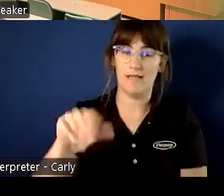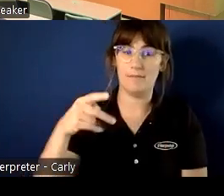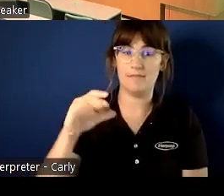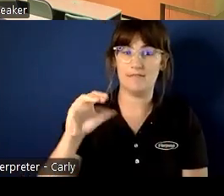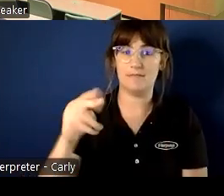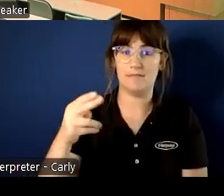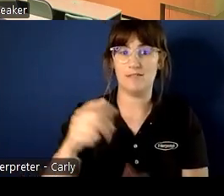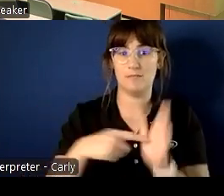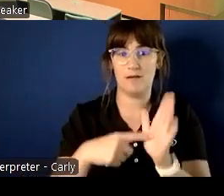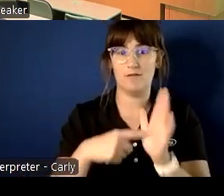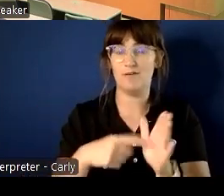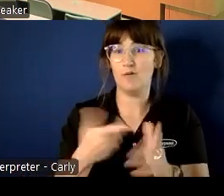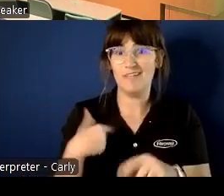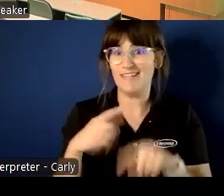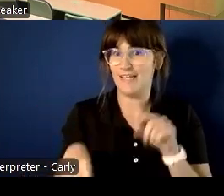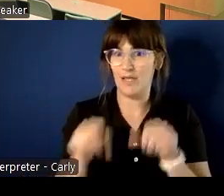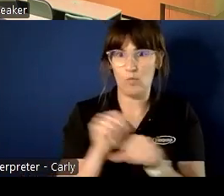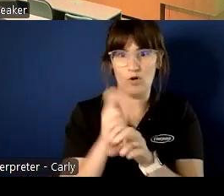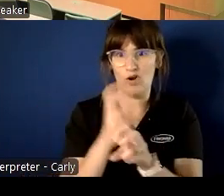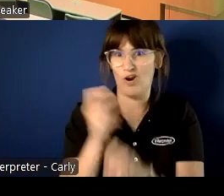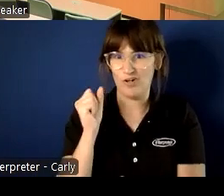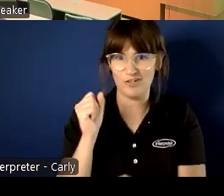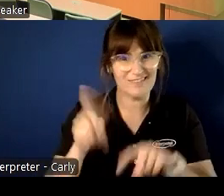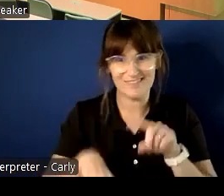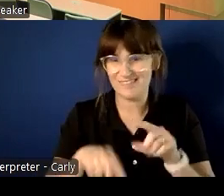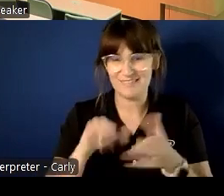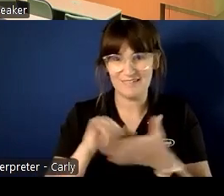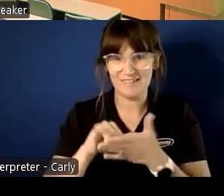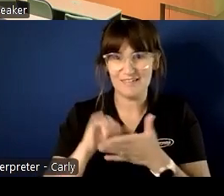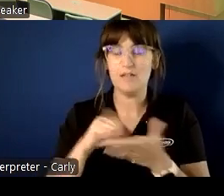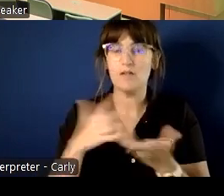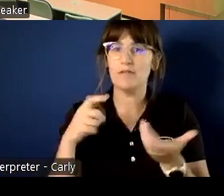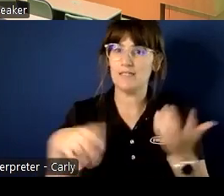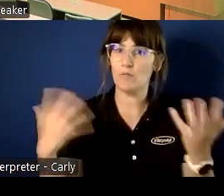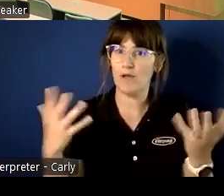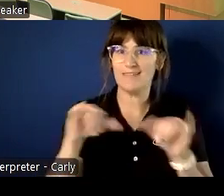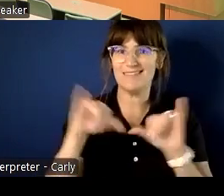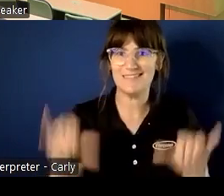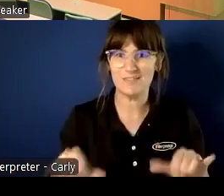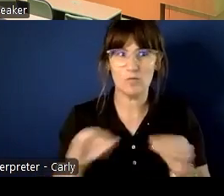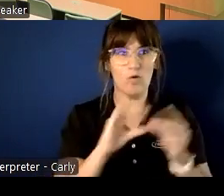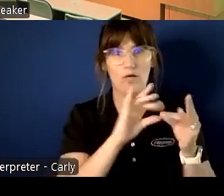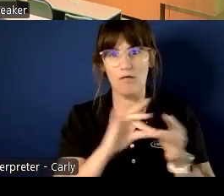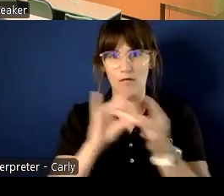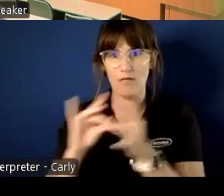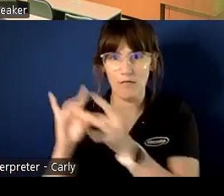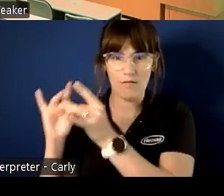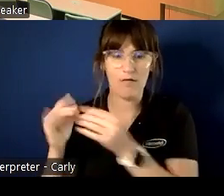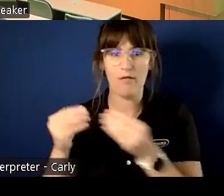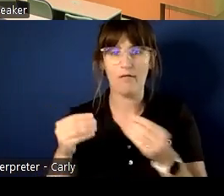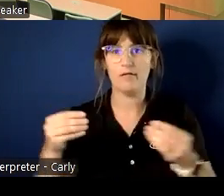any harder than we already are. What we are lacking is a system and a coherent infrastructure so